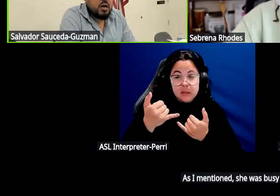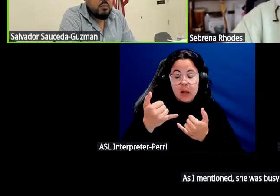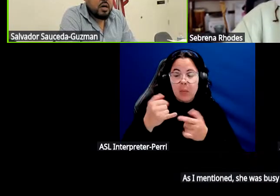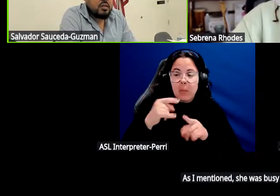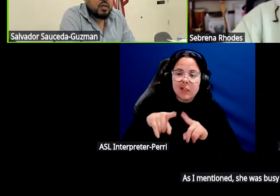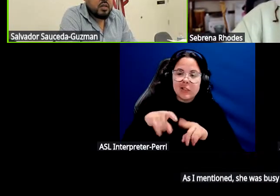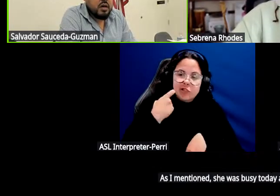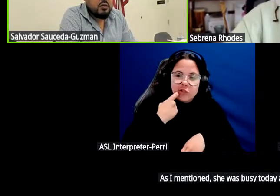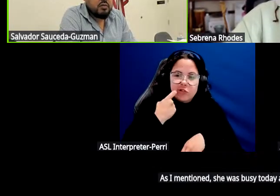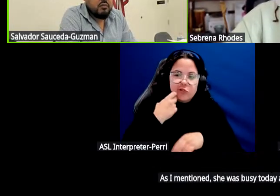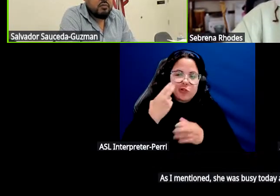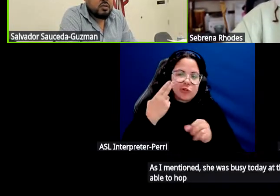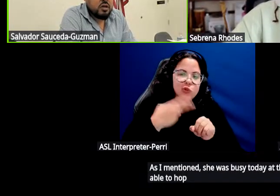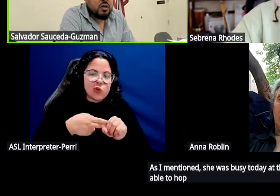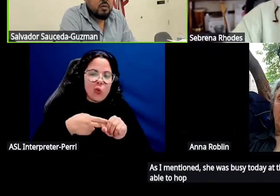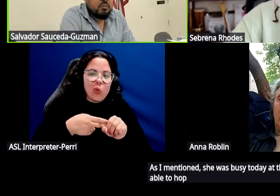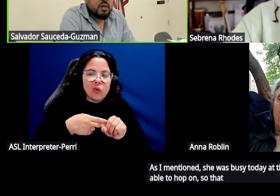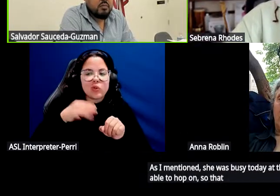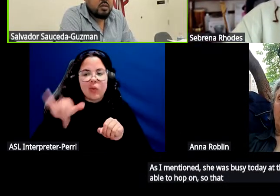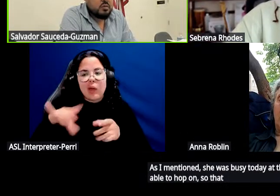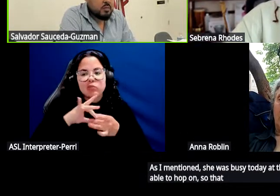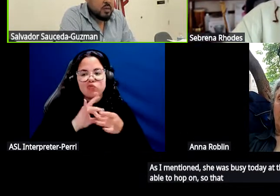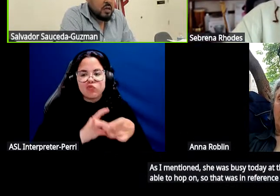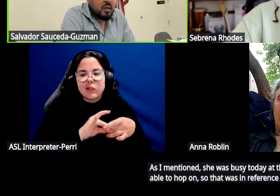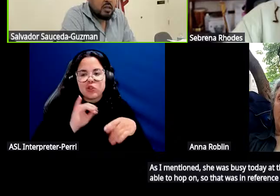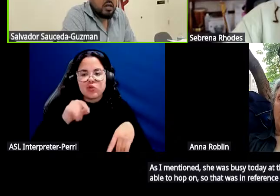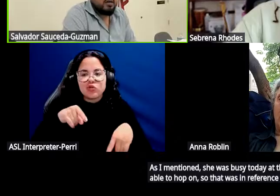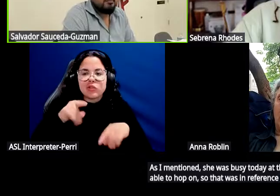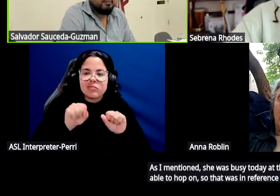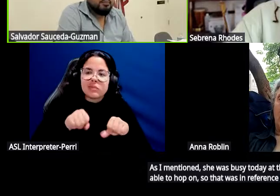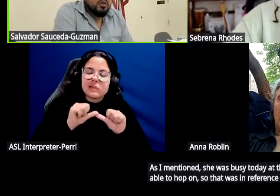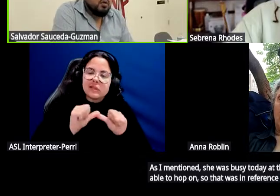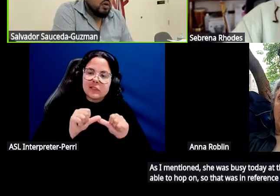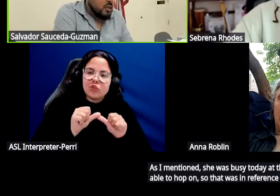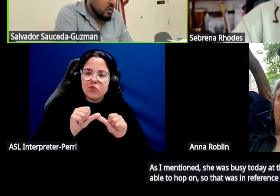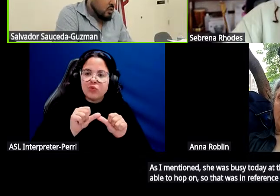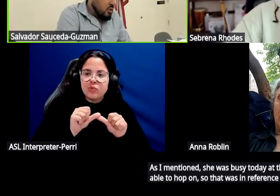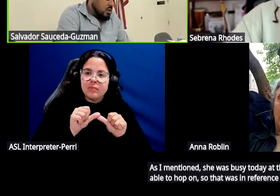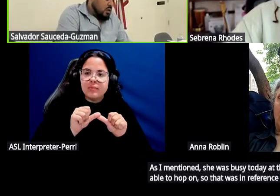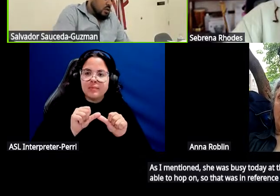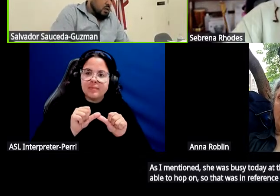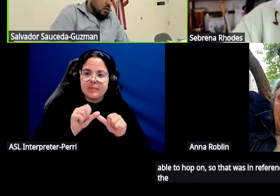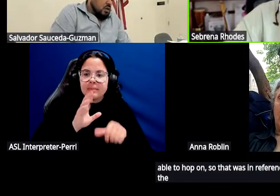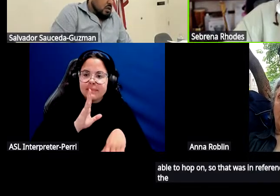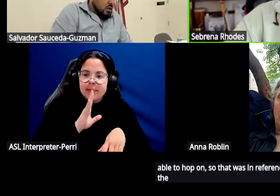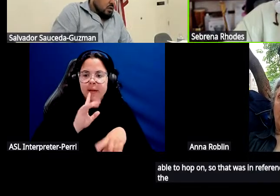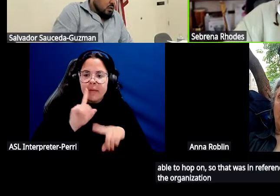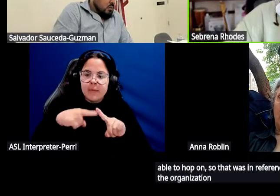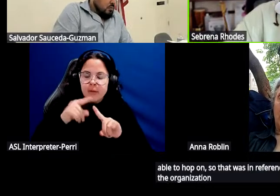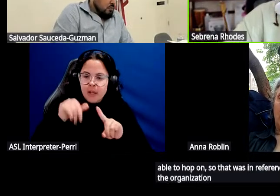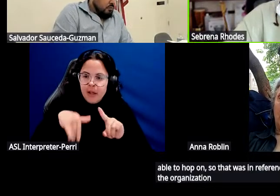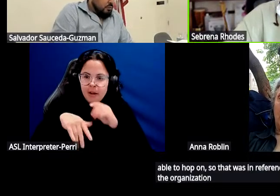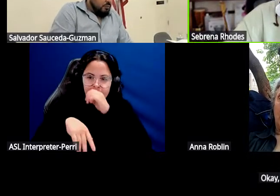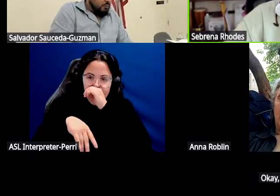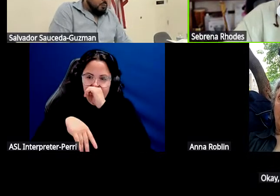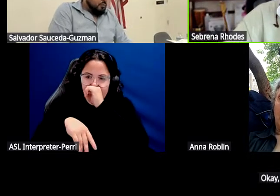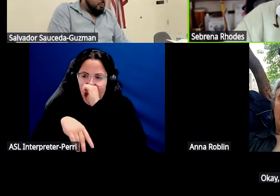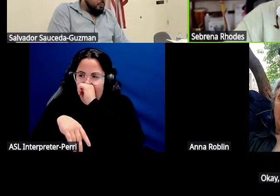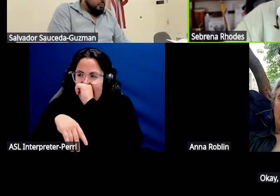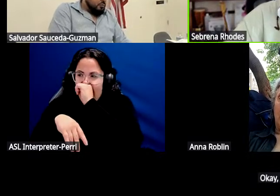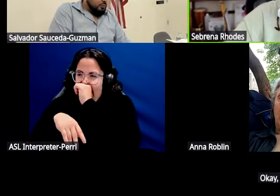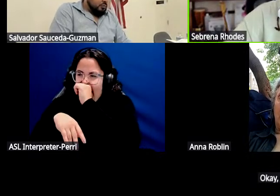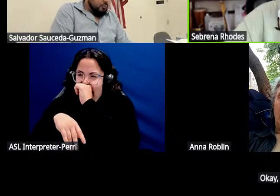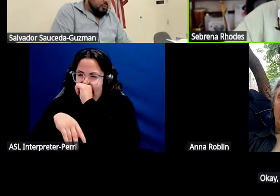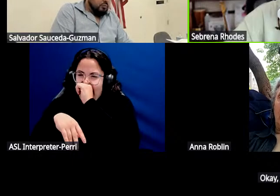just been able to hop on. So that was in reference to her being able to still speak on the organization. Oh, okay, cool.